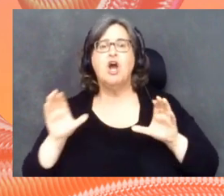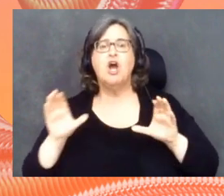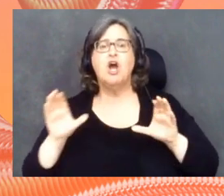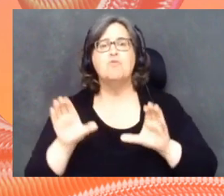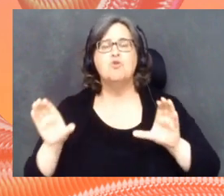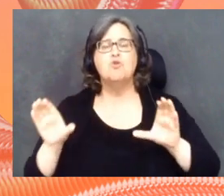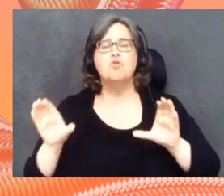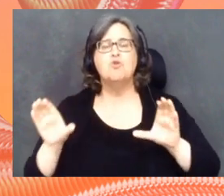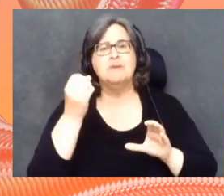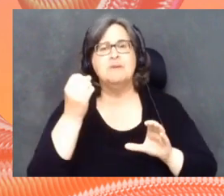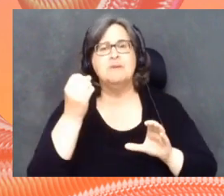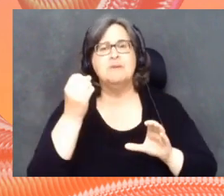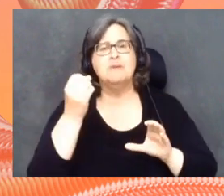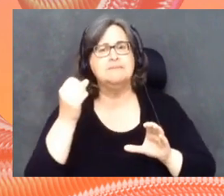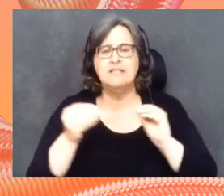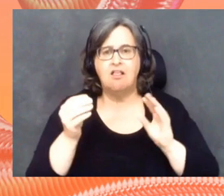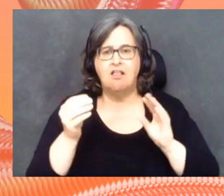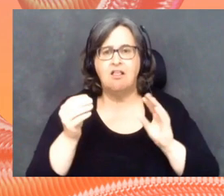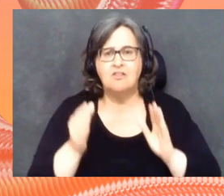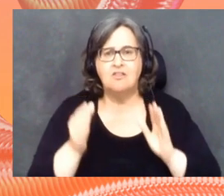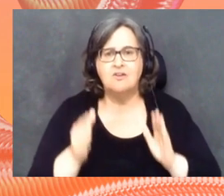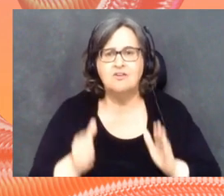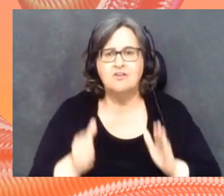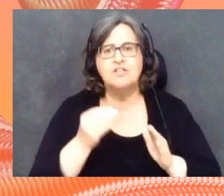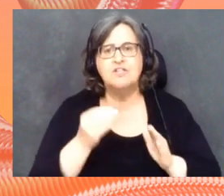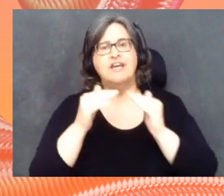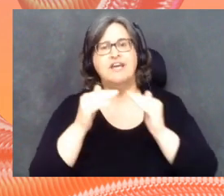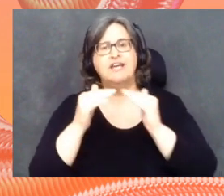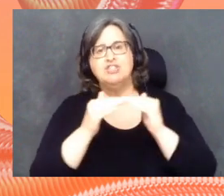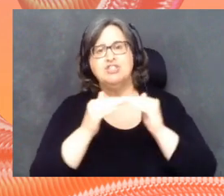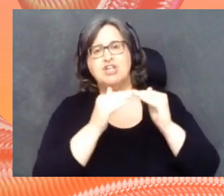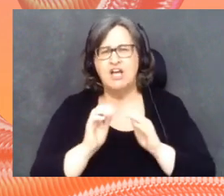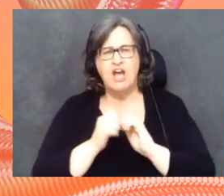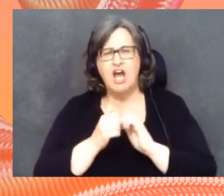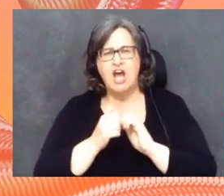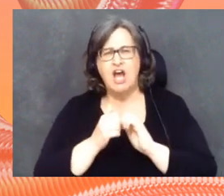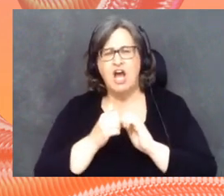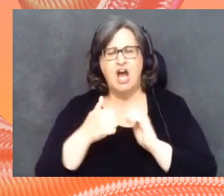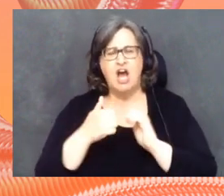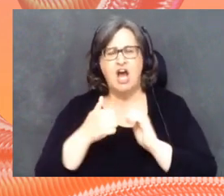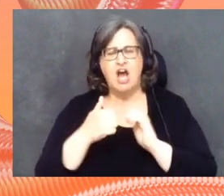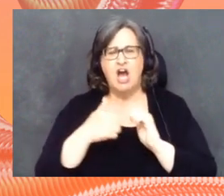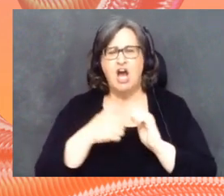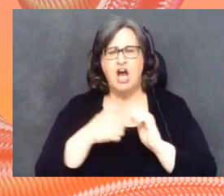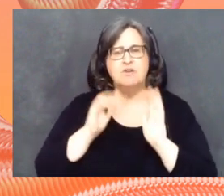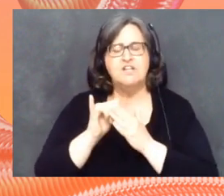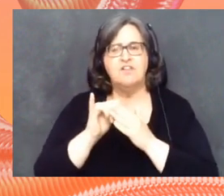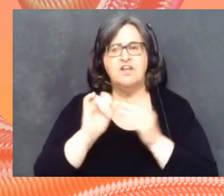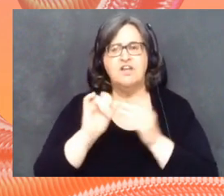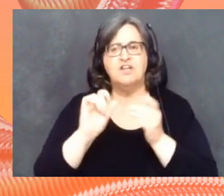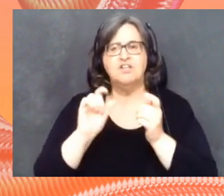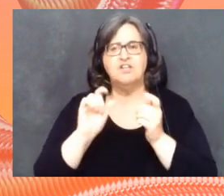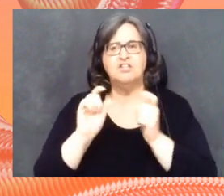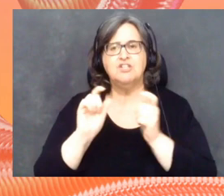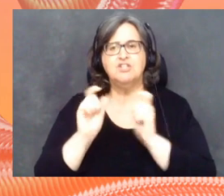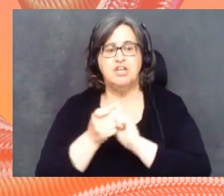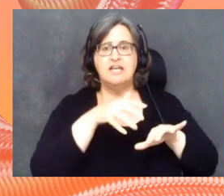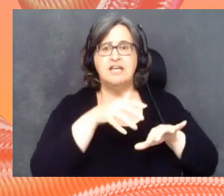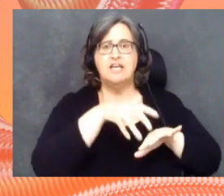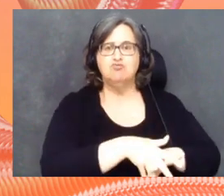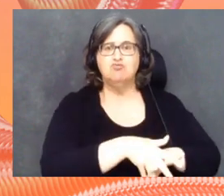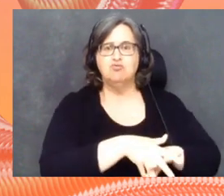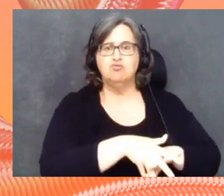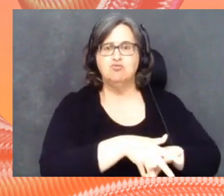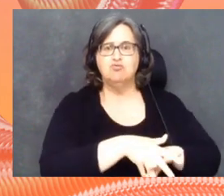keepers, we've been really learning like how do we be in all of this change while staying rooted in our integrity,